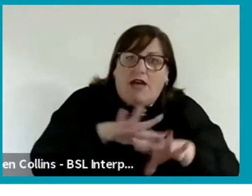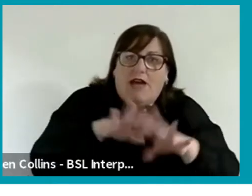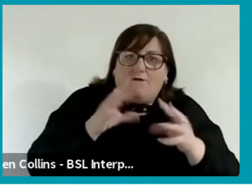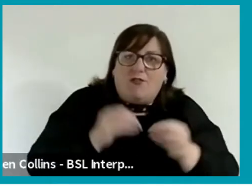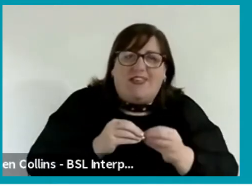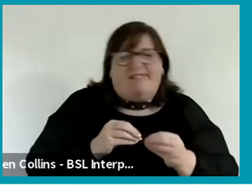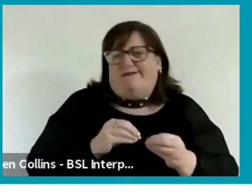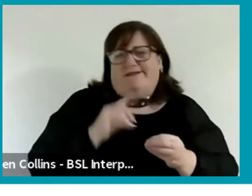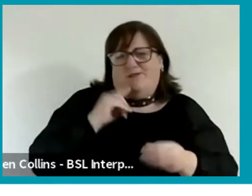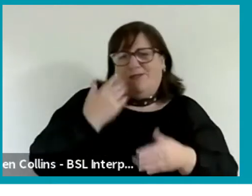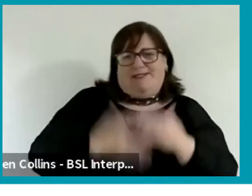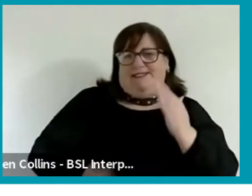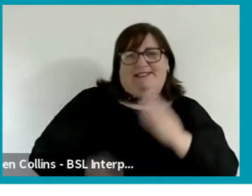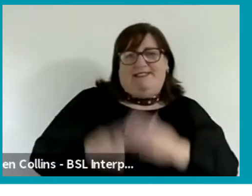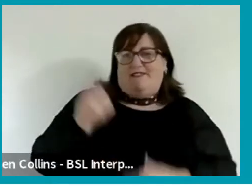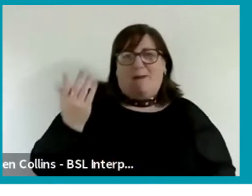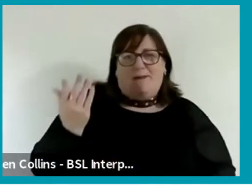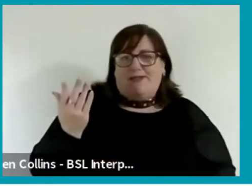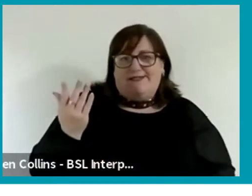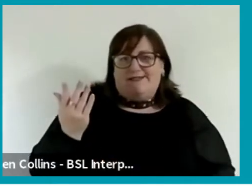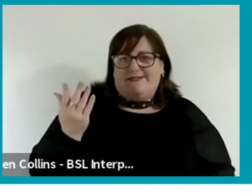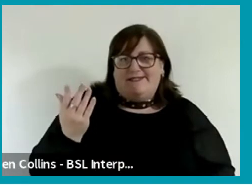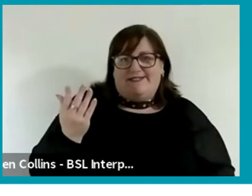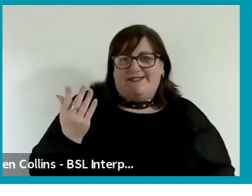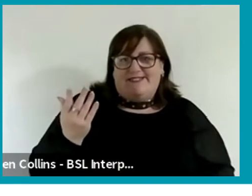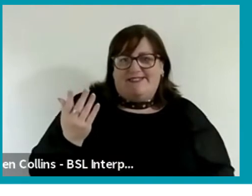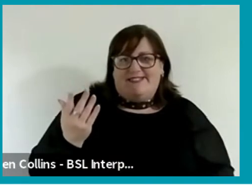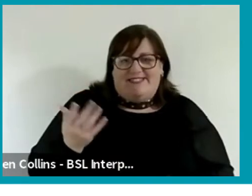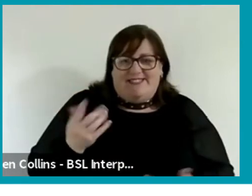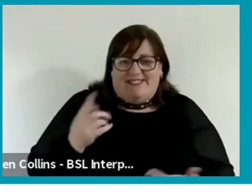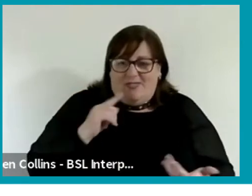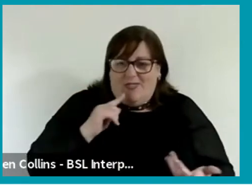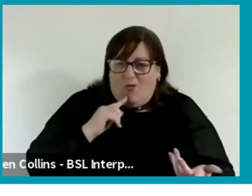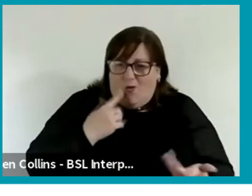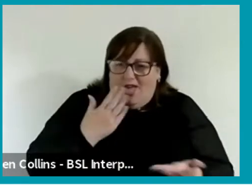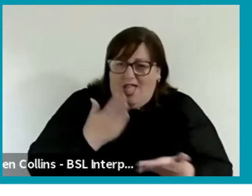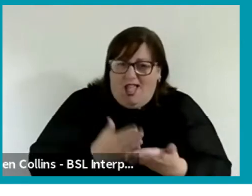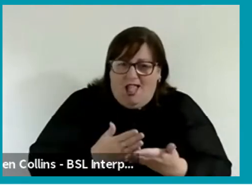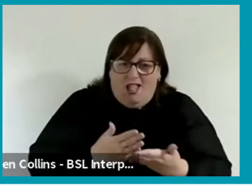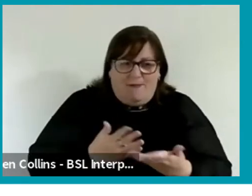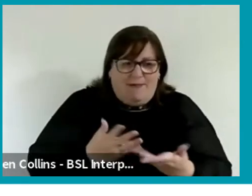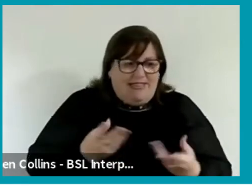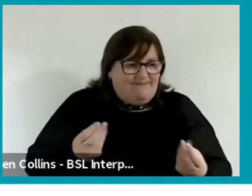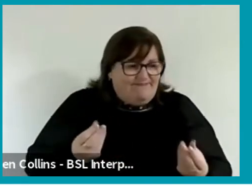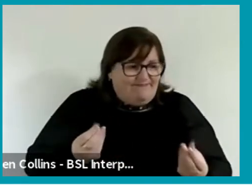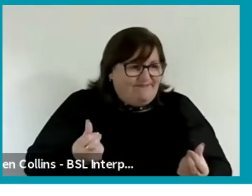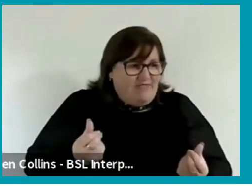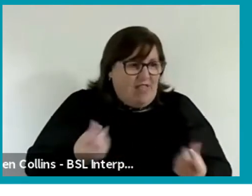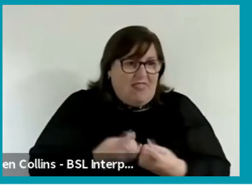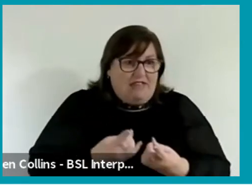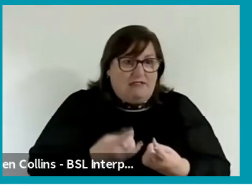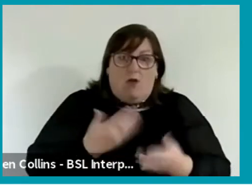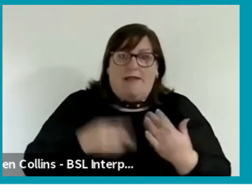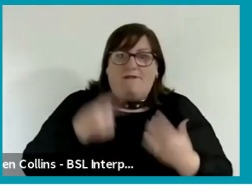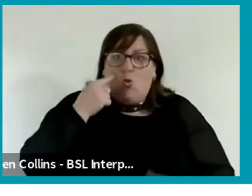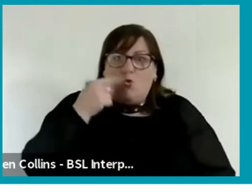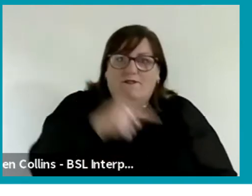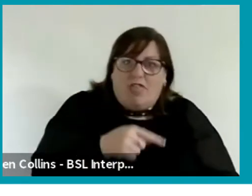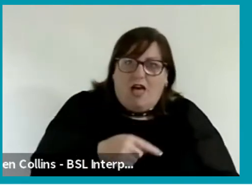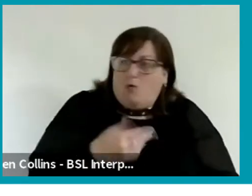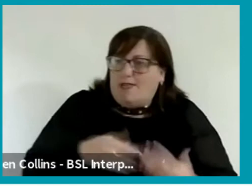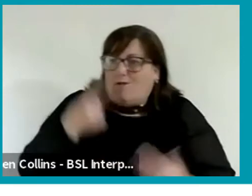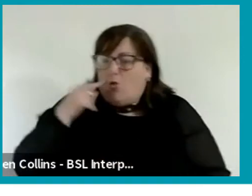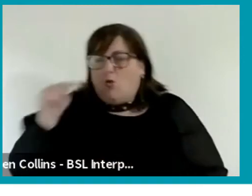everyone covered, and there's always going to be things that we just haven't thought about. So I would like to have an audit of every